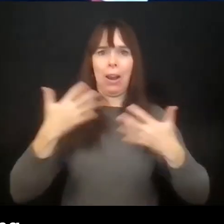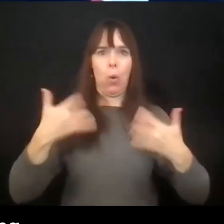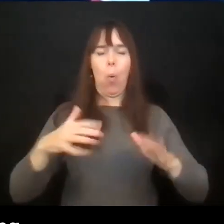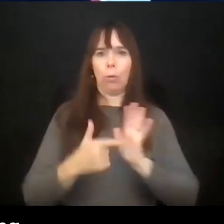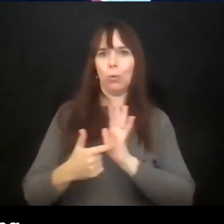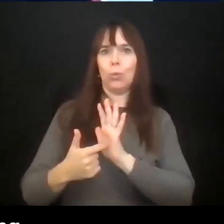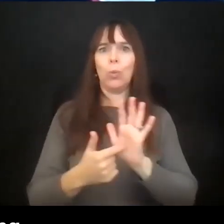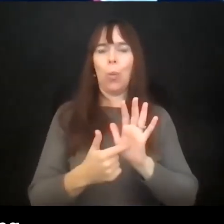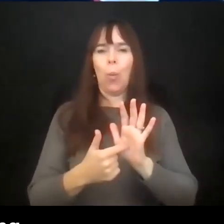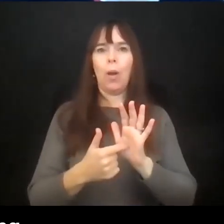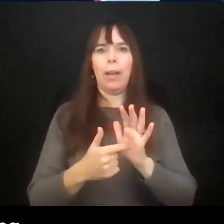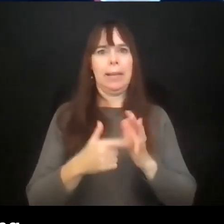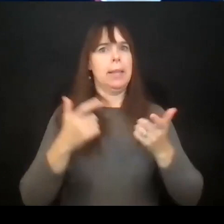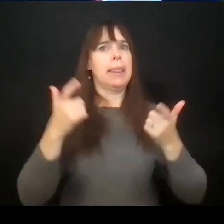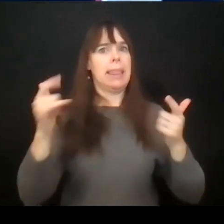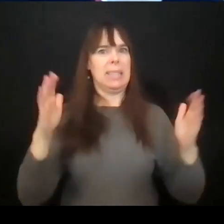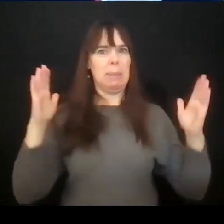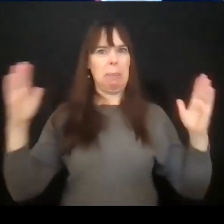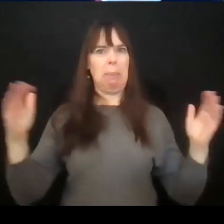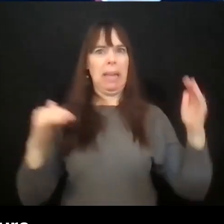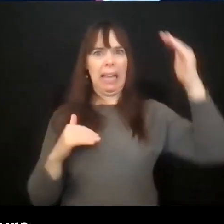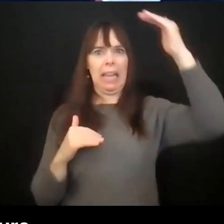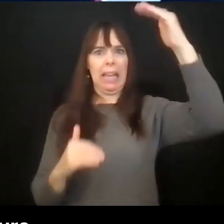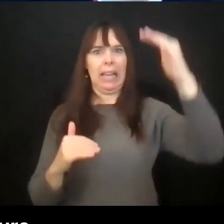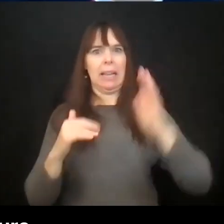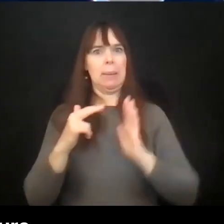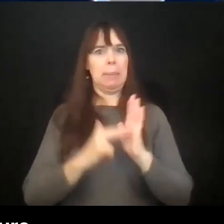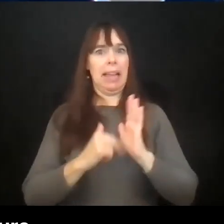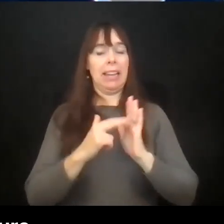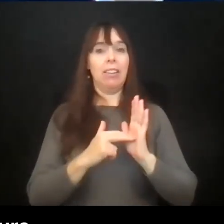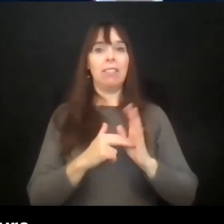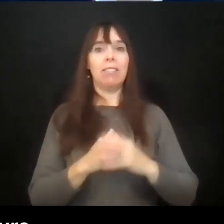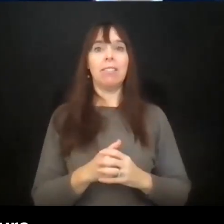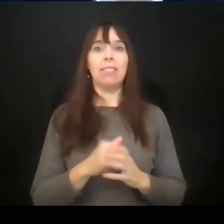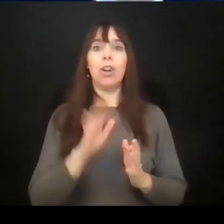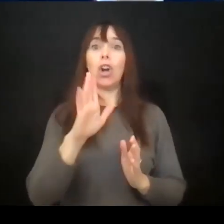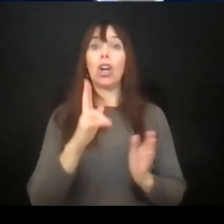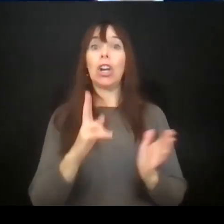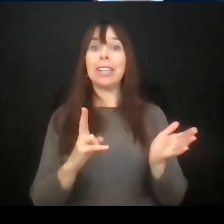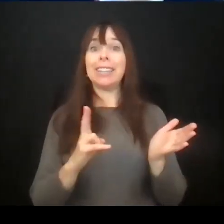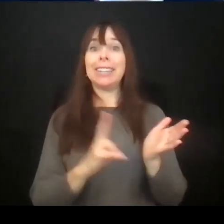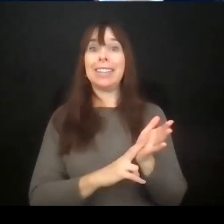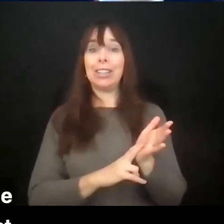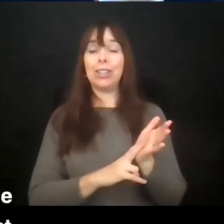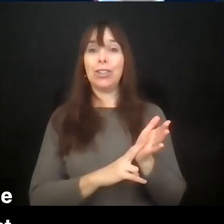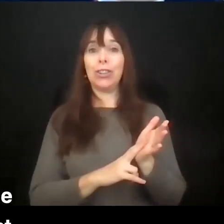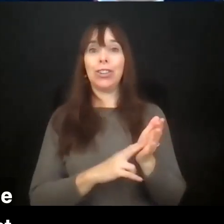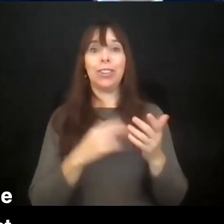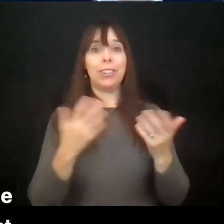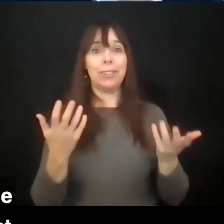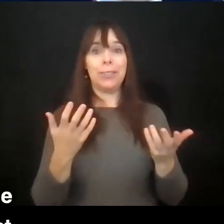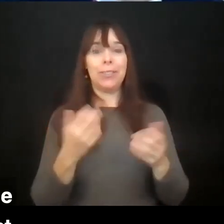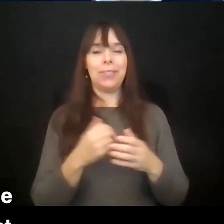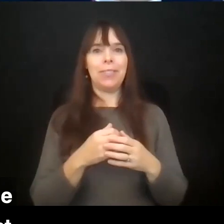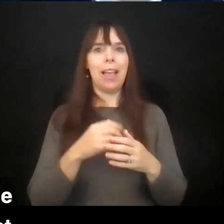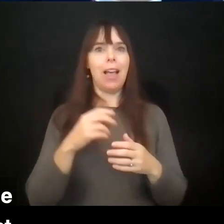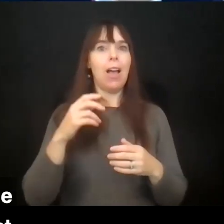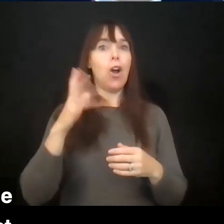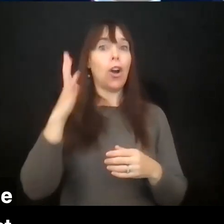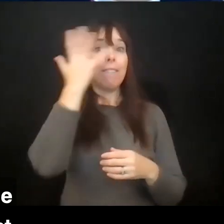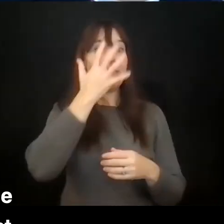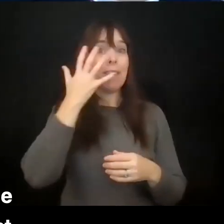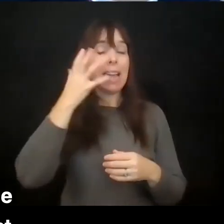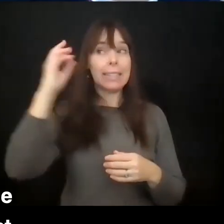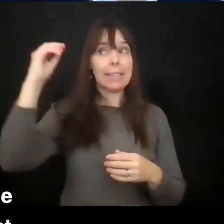This is a huge painting. She leaves her signature. The light on her